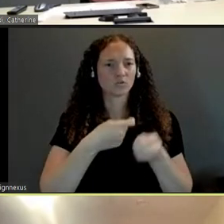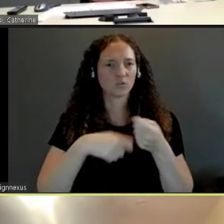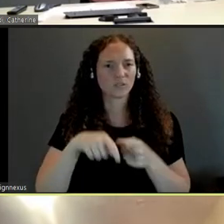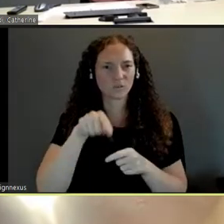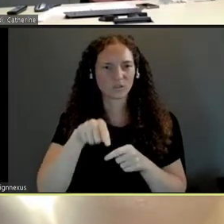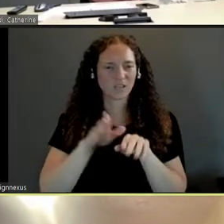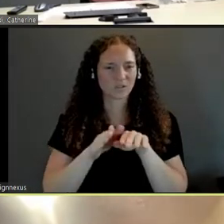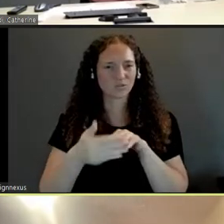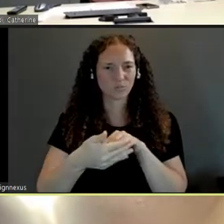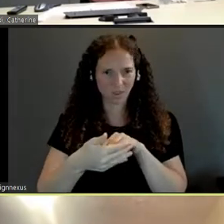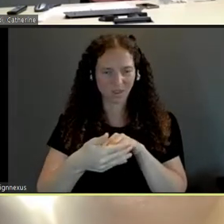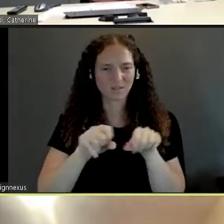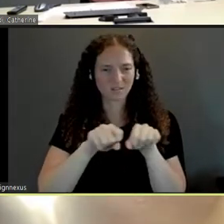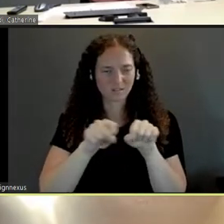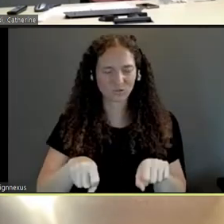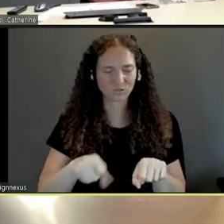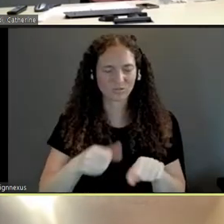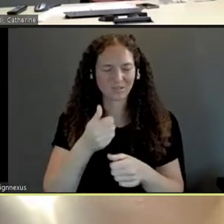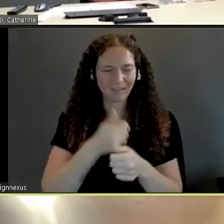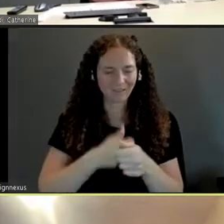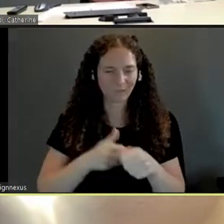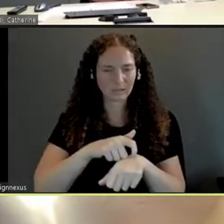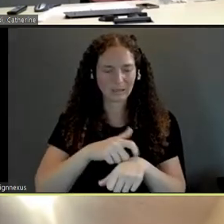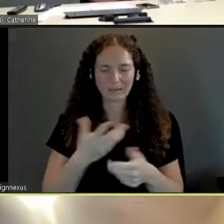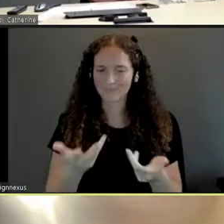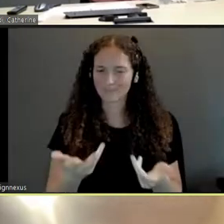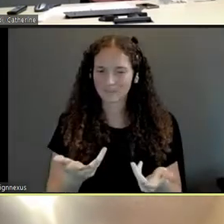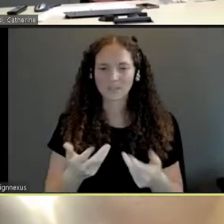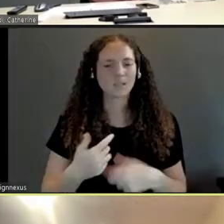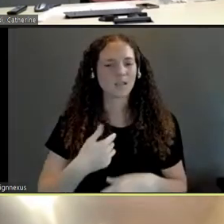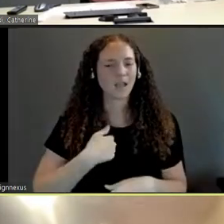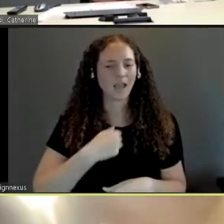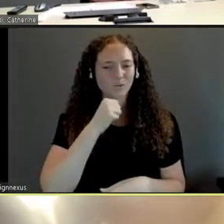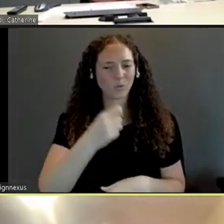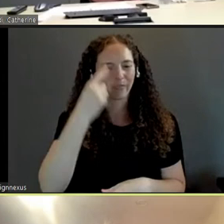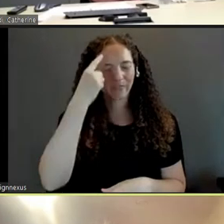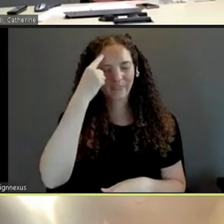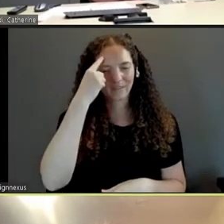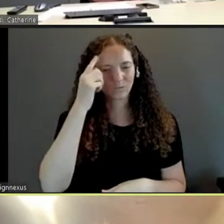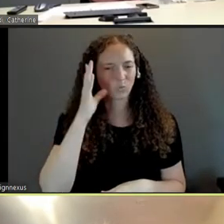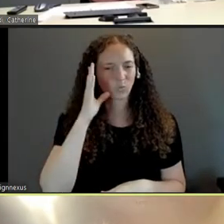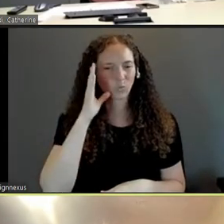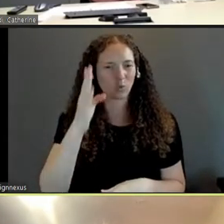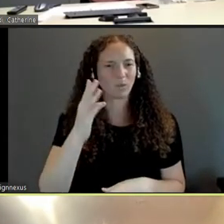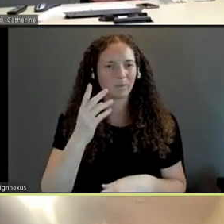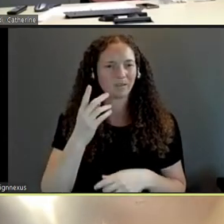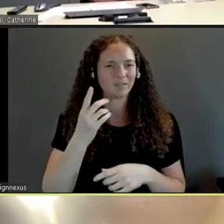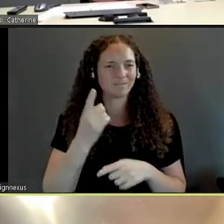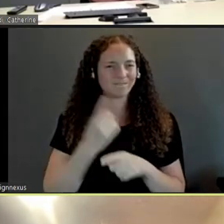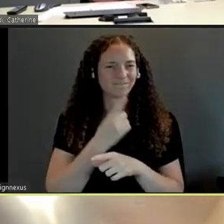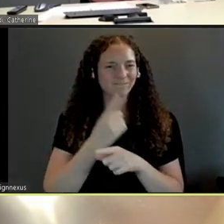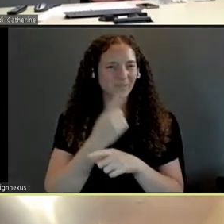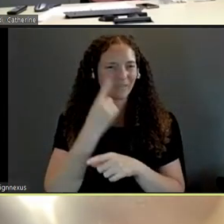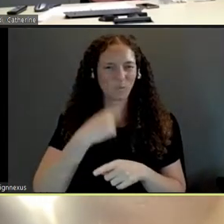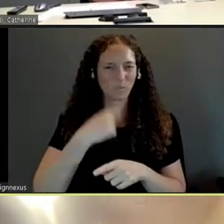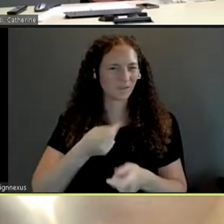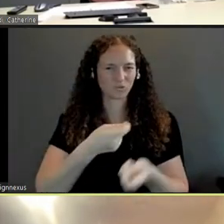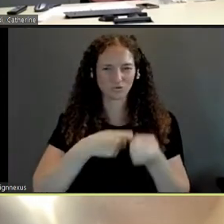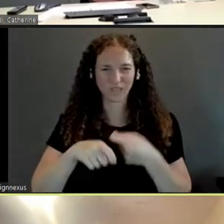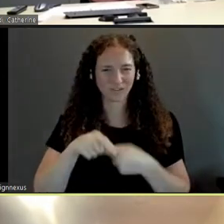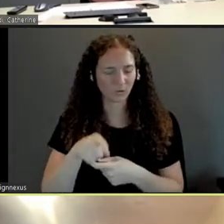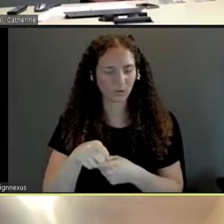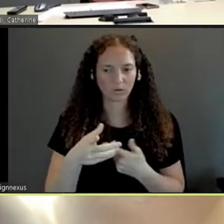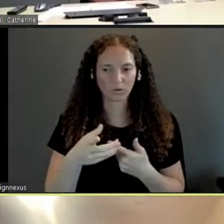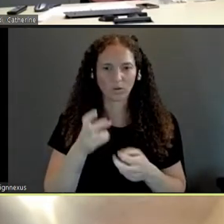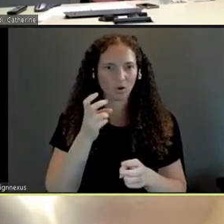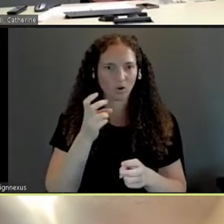time. I don't see it being practical time-wise for me to make a transfer because it's